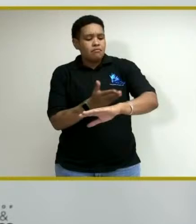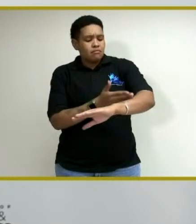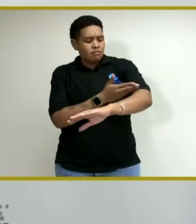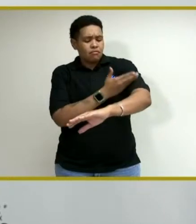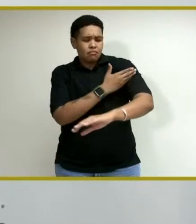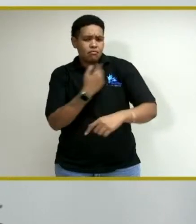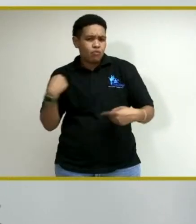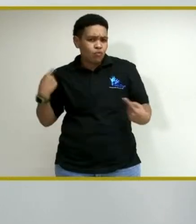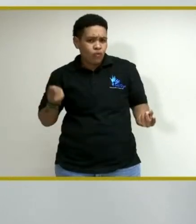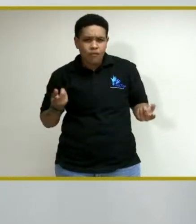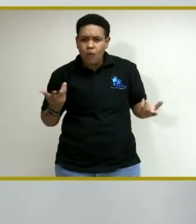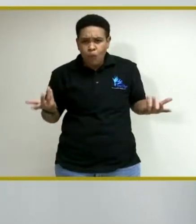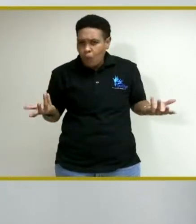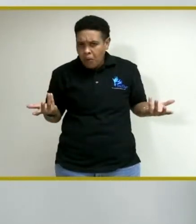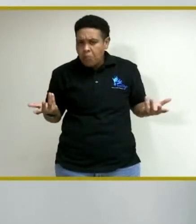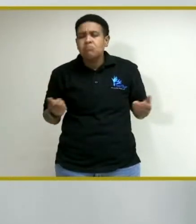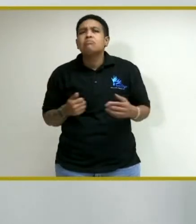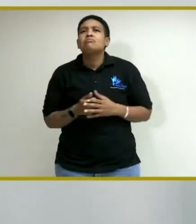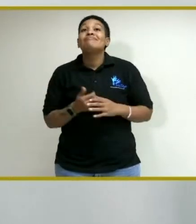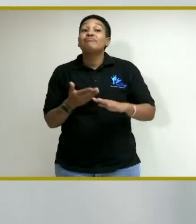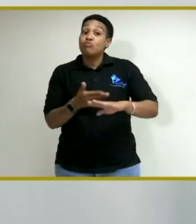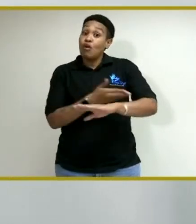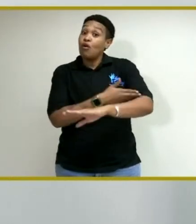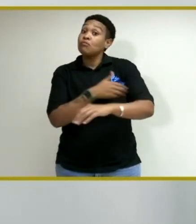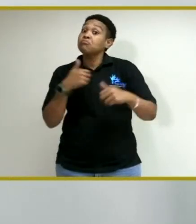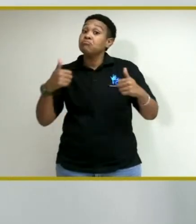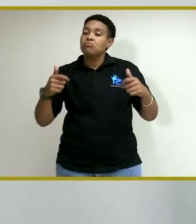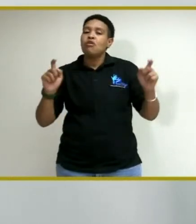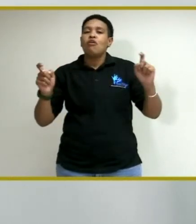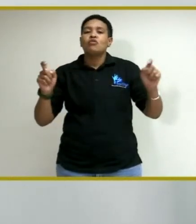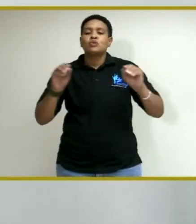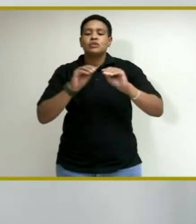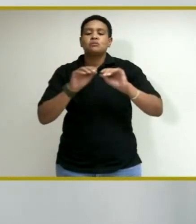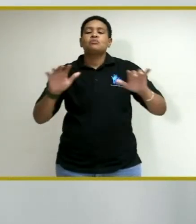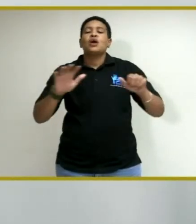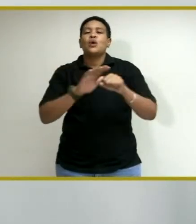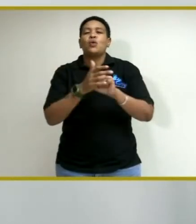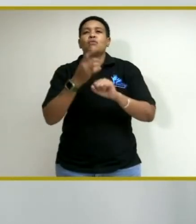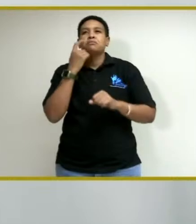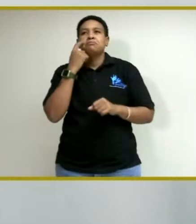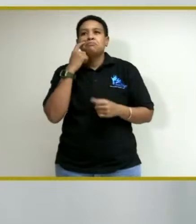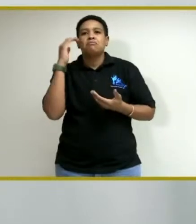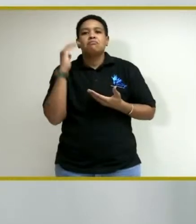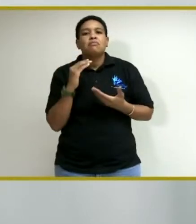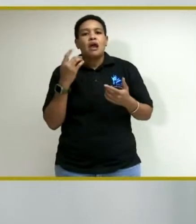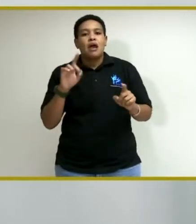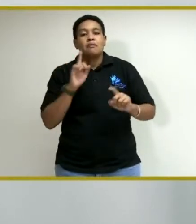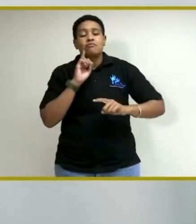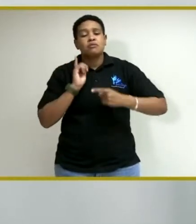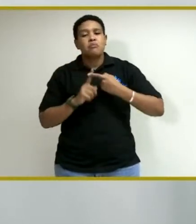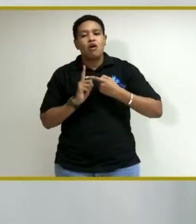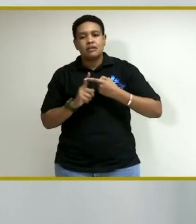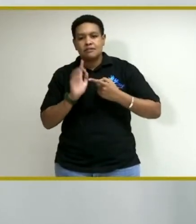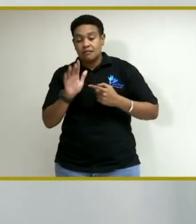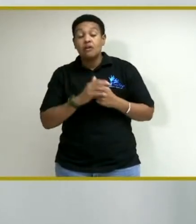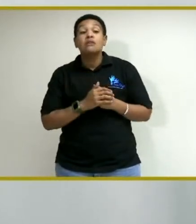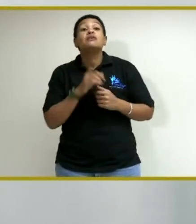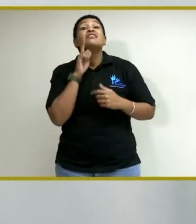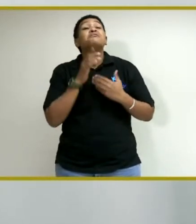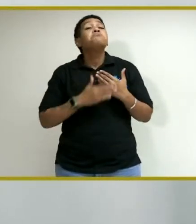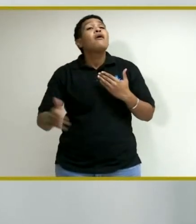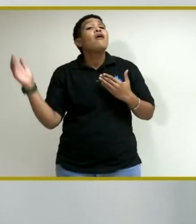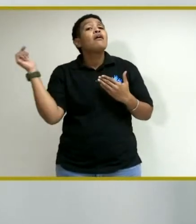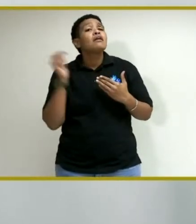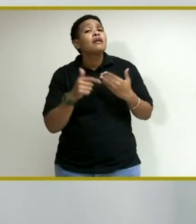making. We are making progress, certainly in terms of controlling spread, and that's positive. Beyond that,